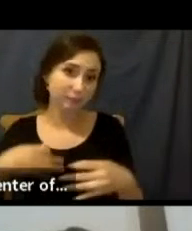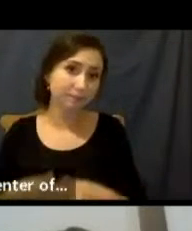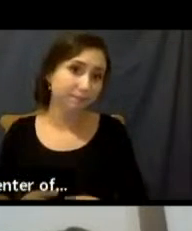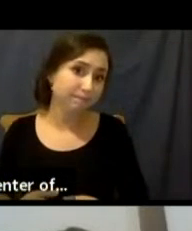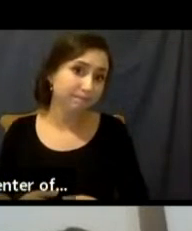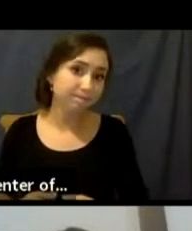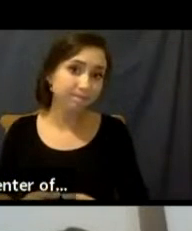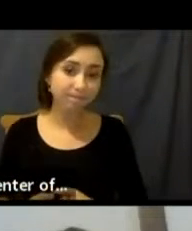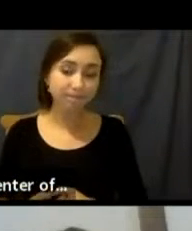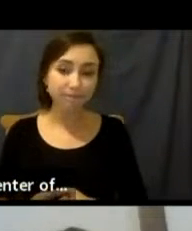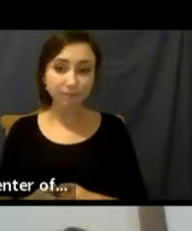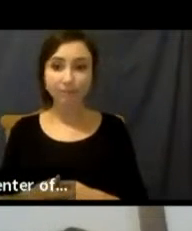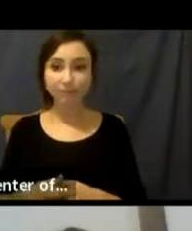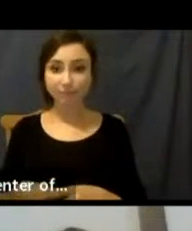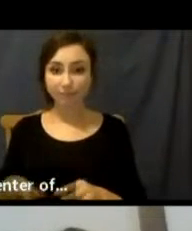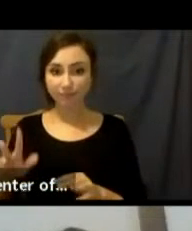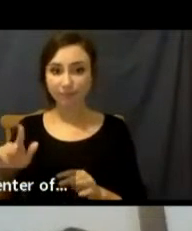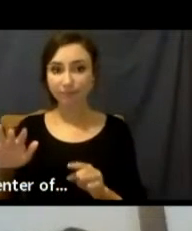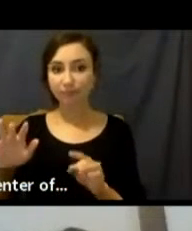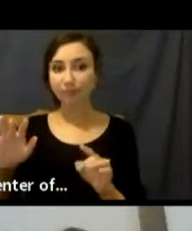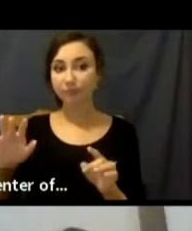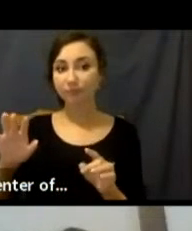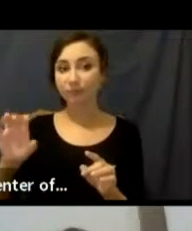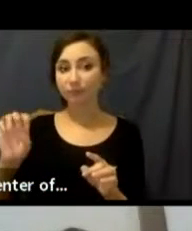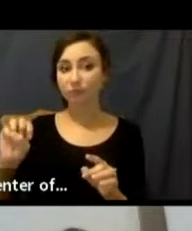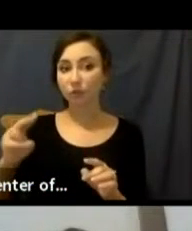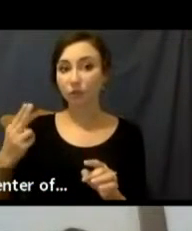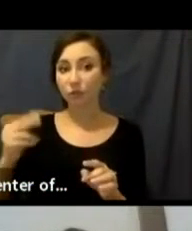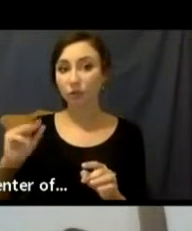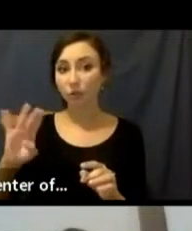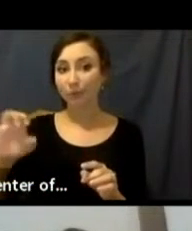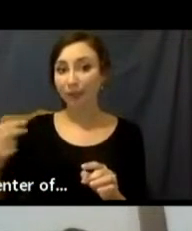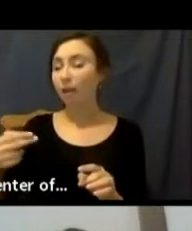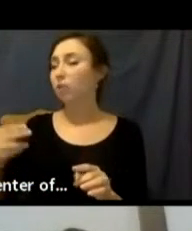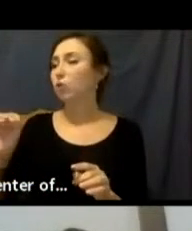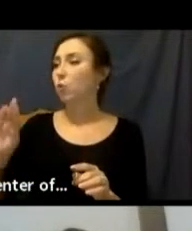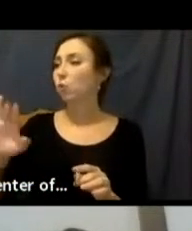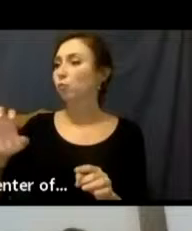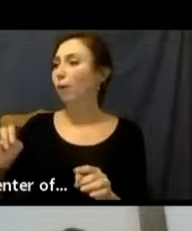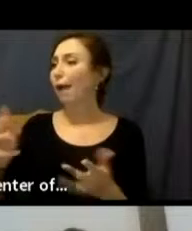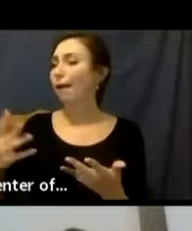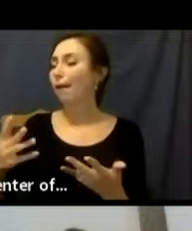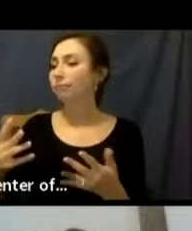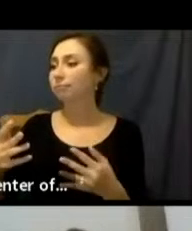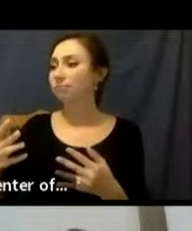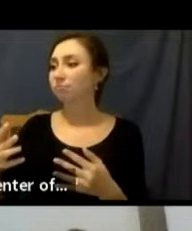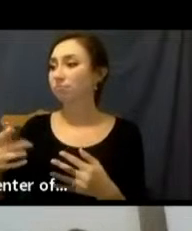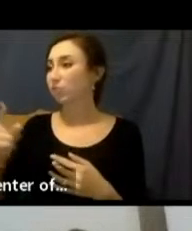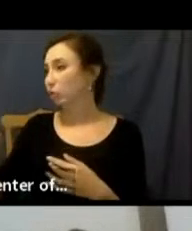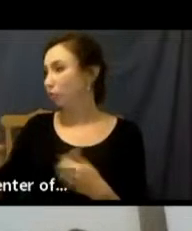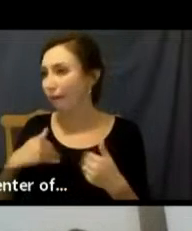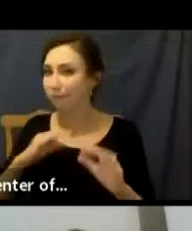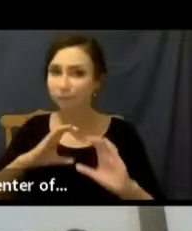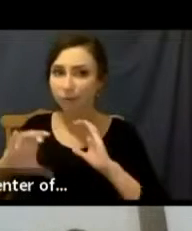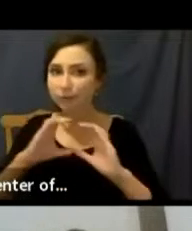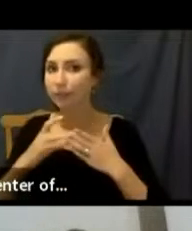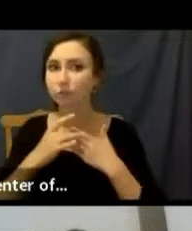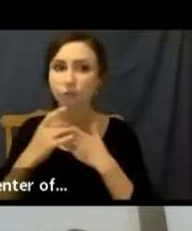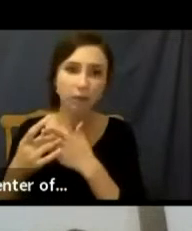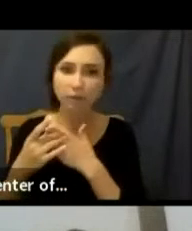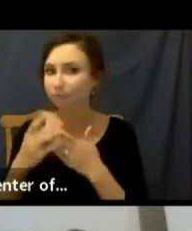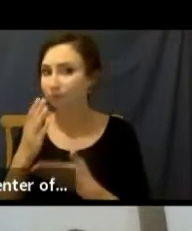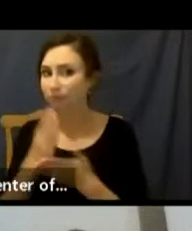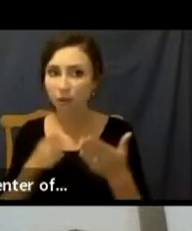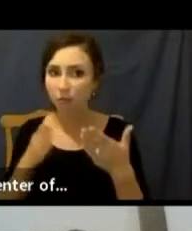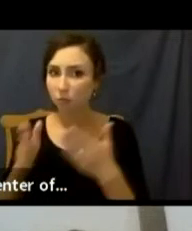So, Dr. O'Brien, just in terms of, you've clearly had some sort of, you've had conversations or guidance in some